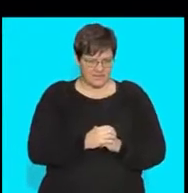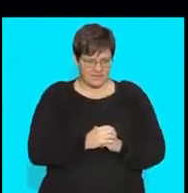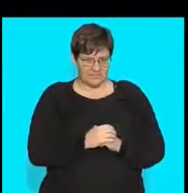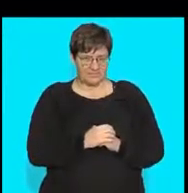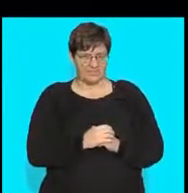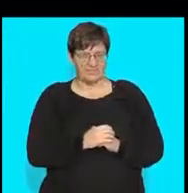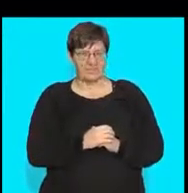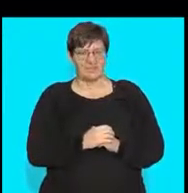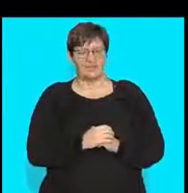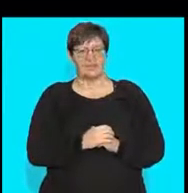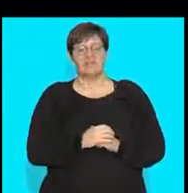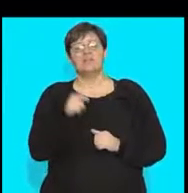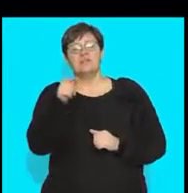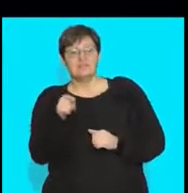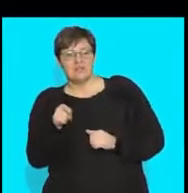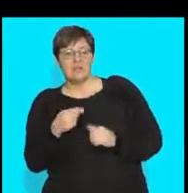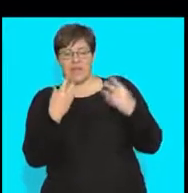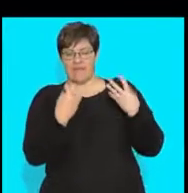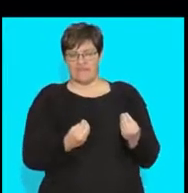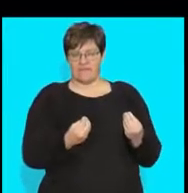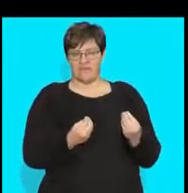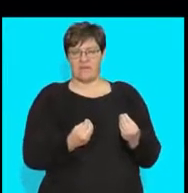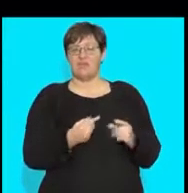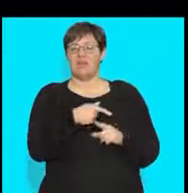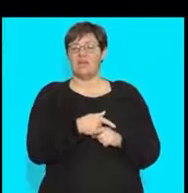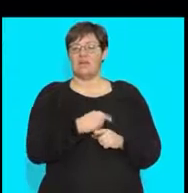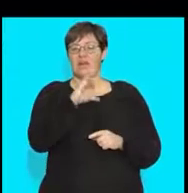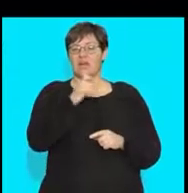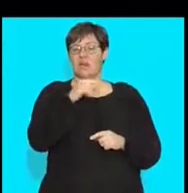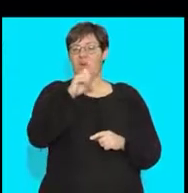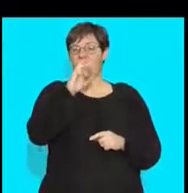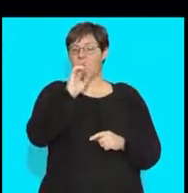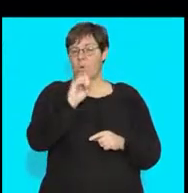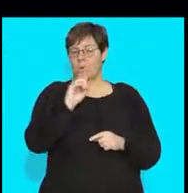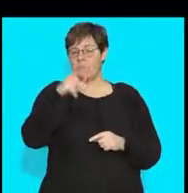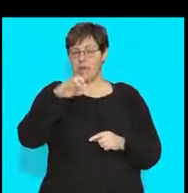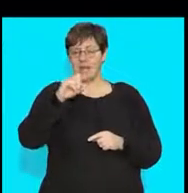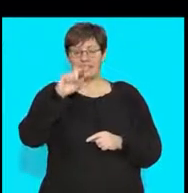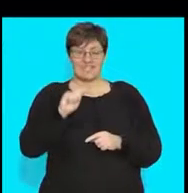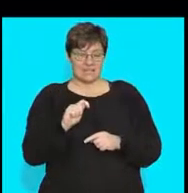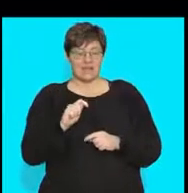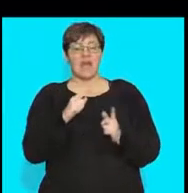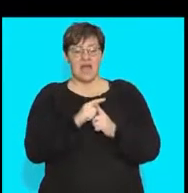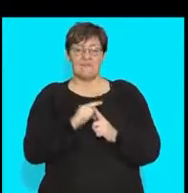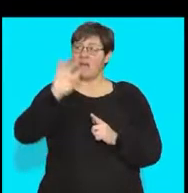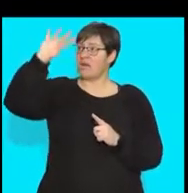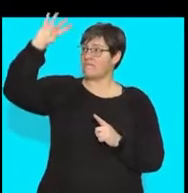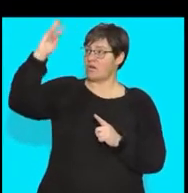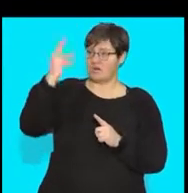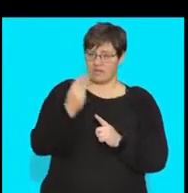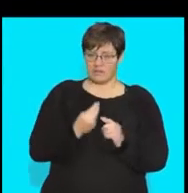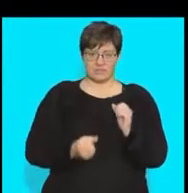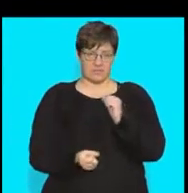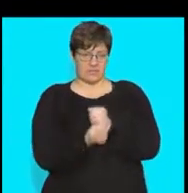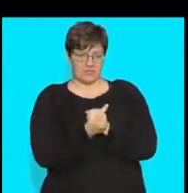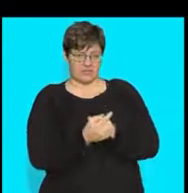the chlorophyll. So this is what we're going to have. The chloroplast is going to undergo the process of